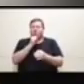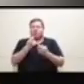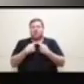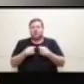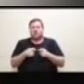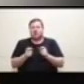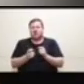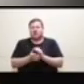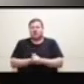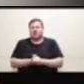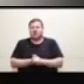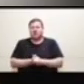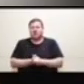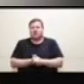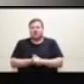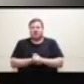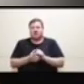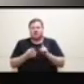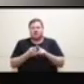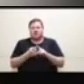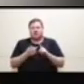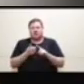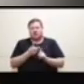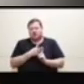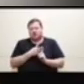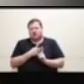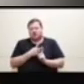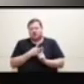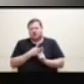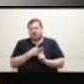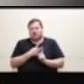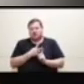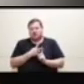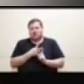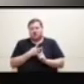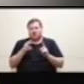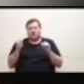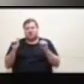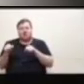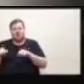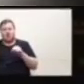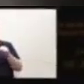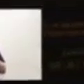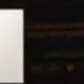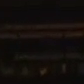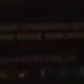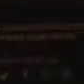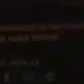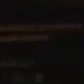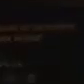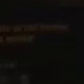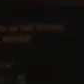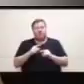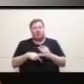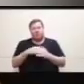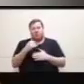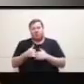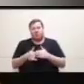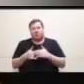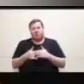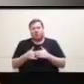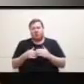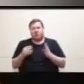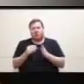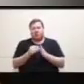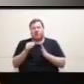Okay? Then you say approval was obtained to fast-track the project. Now, the